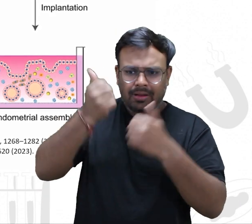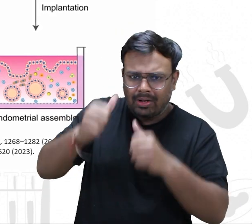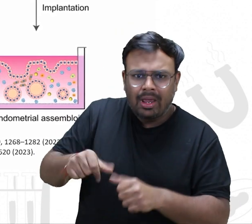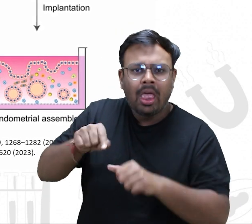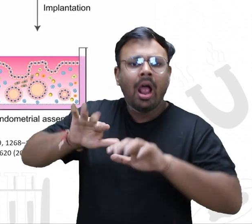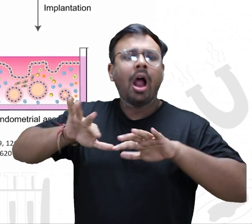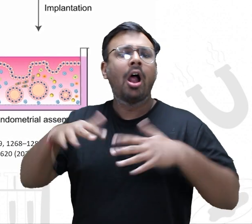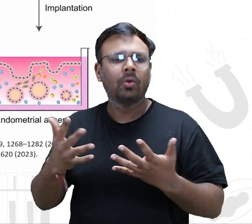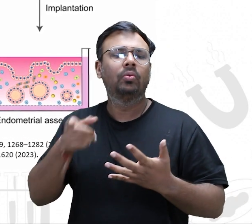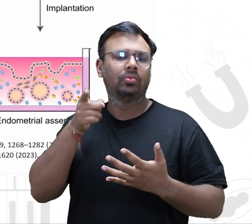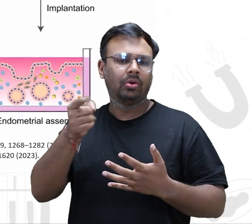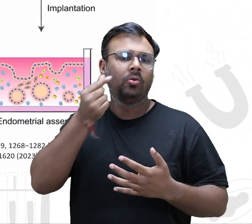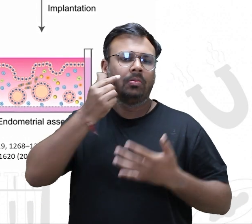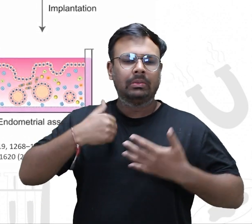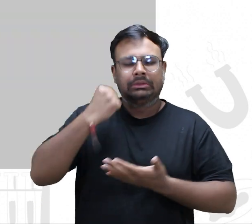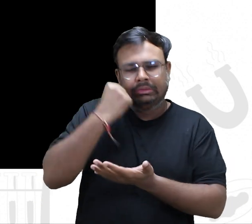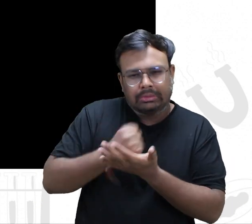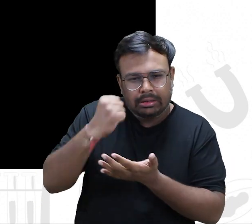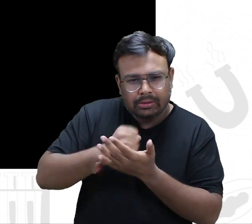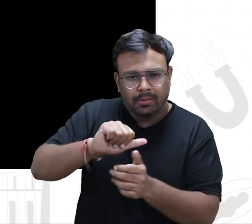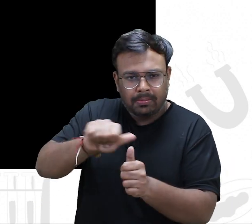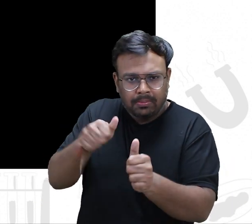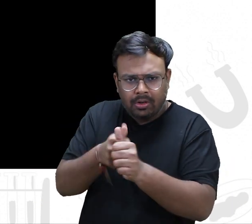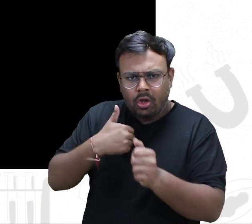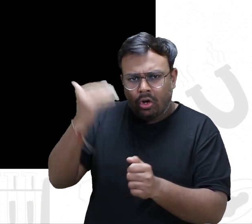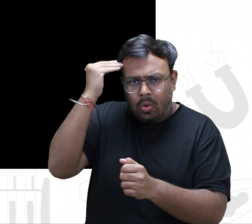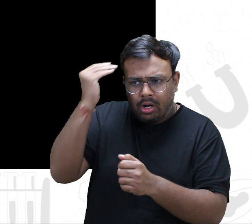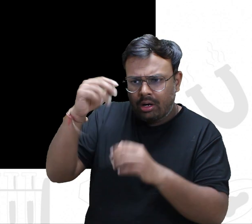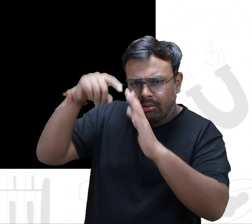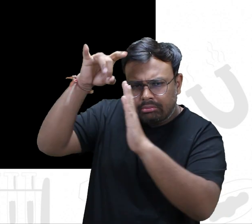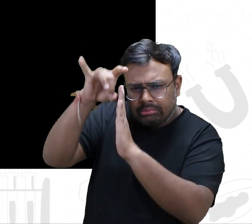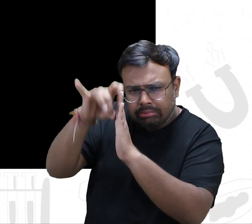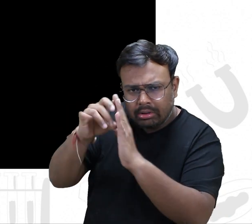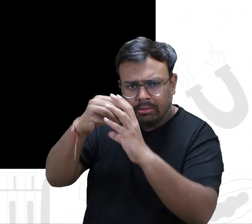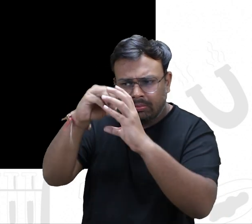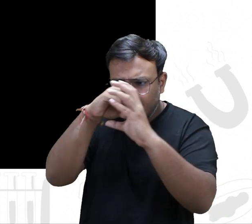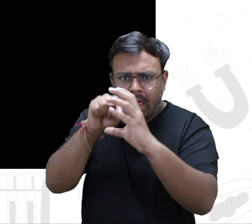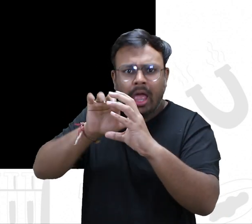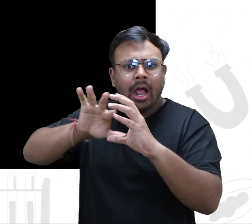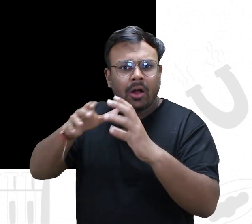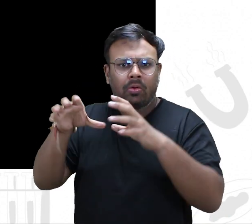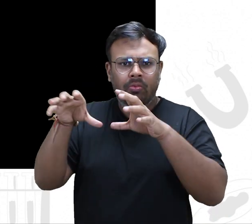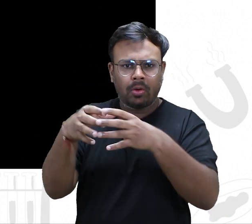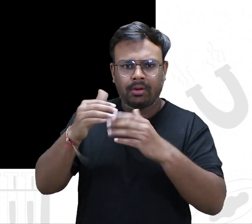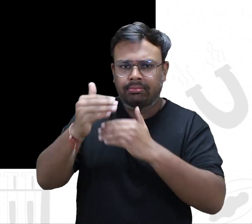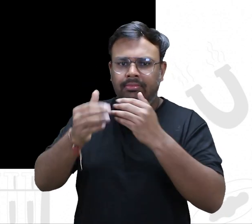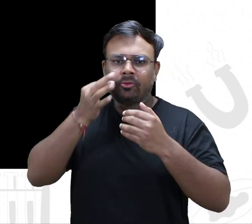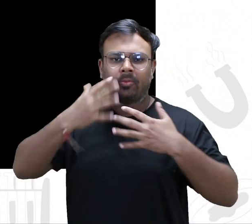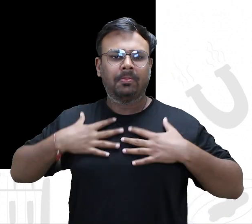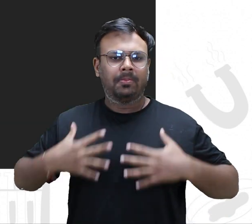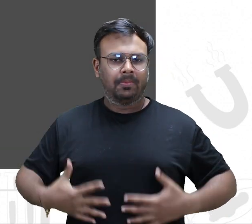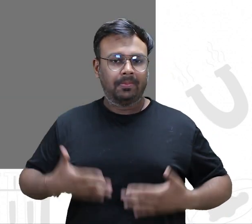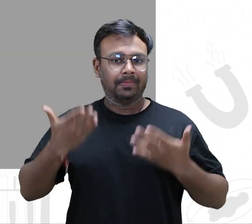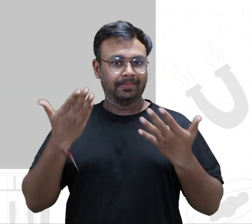failure, and spontaneous abortions in humans. We are now trying to utilize the knowledge gained from our studies and other research groups to generate